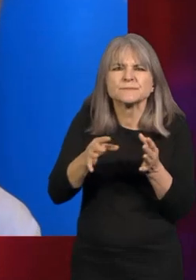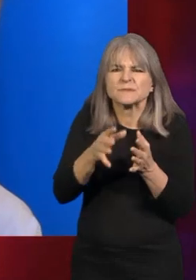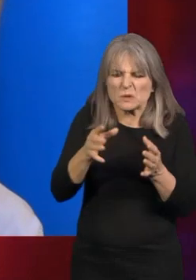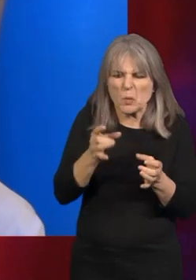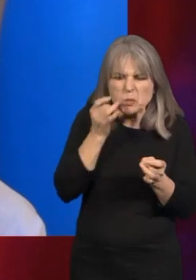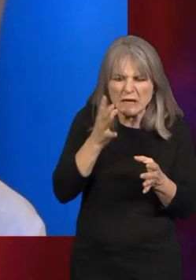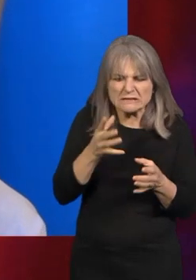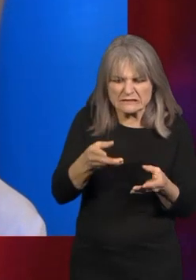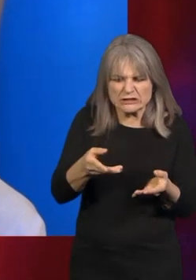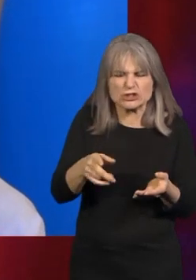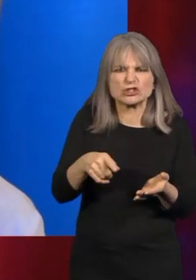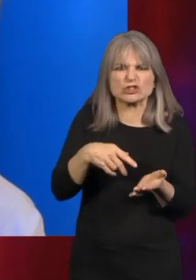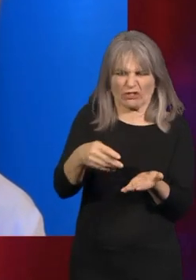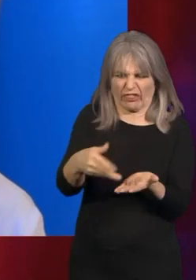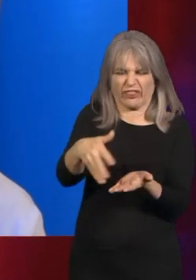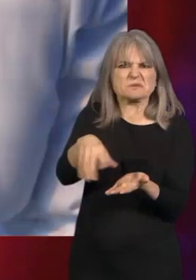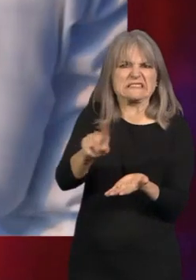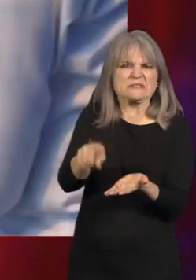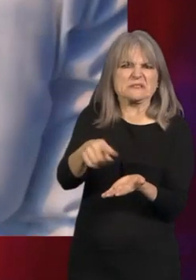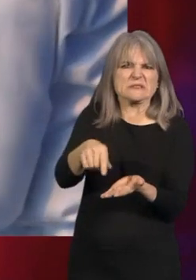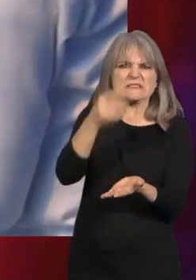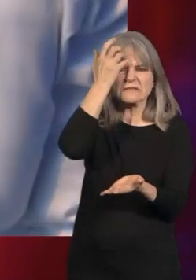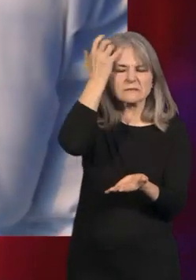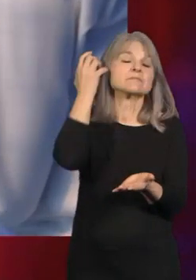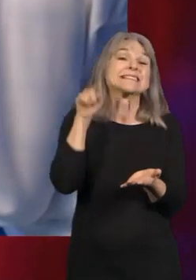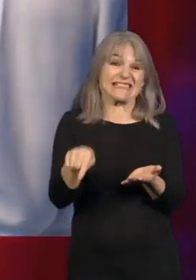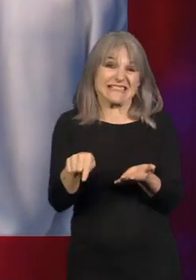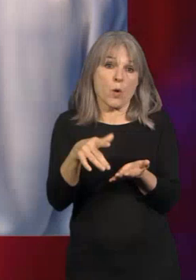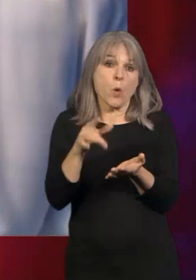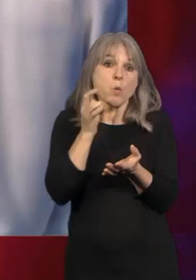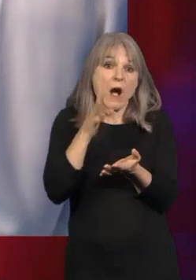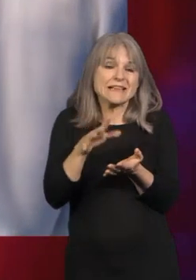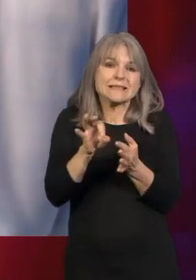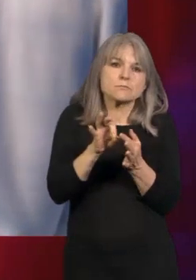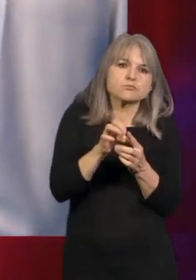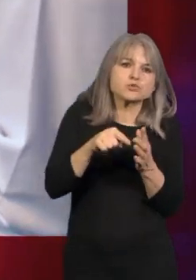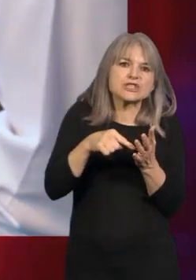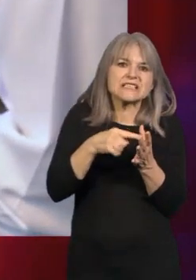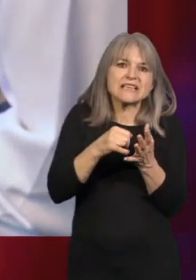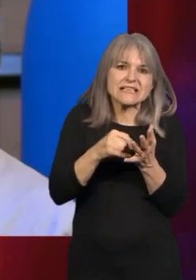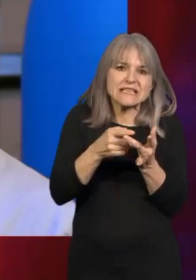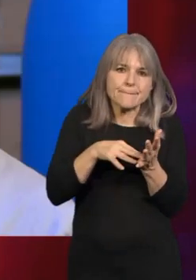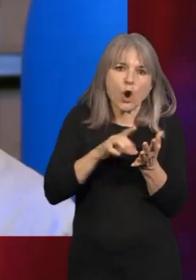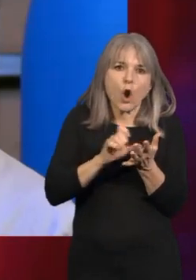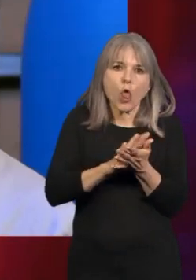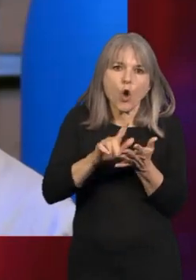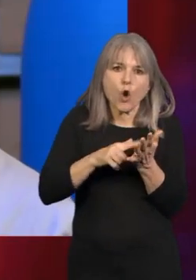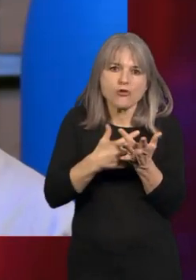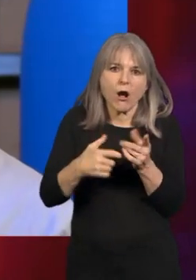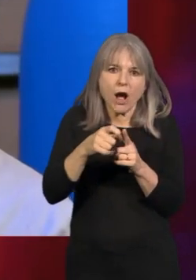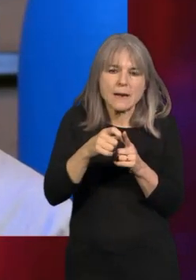potassium, chloride, magnesium, calcium, iron and iodine, all of that. What you've got in seaweed is the flavour